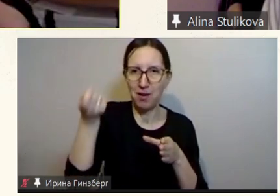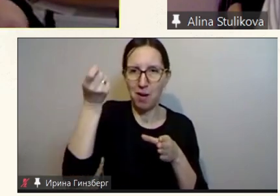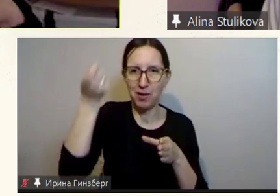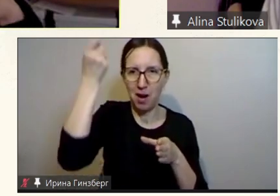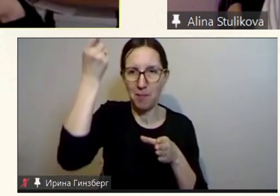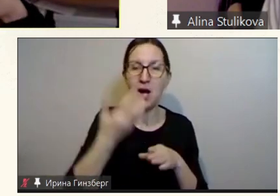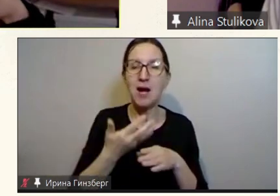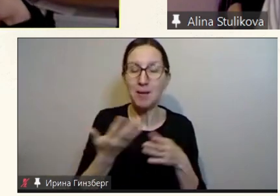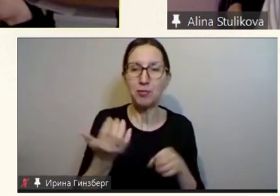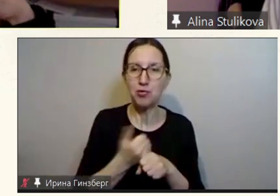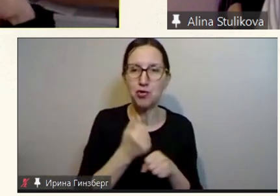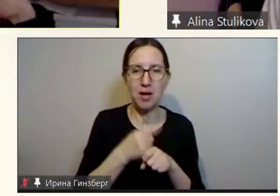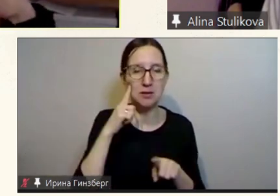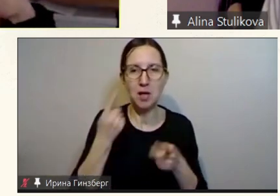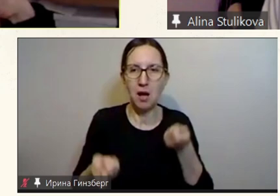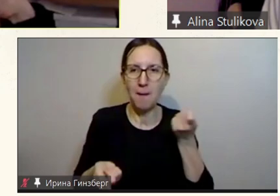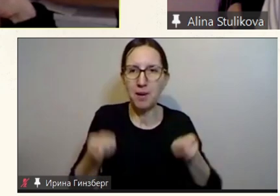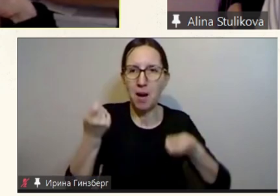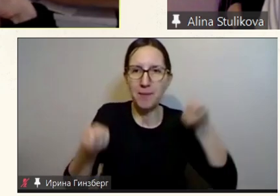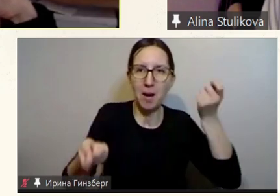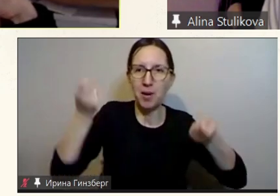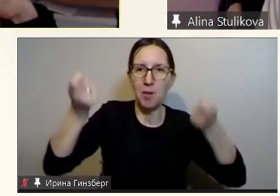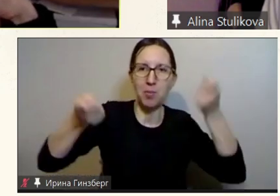and starting